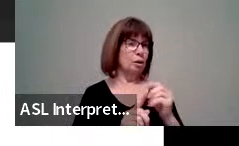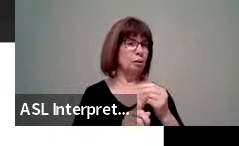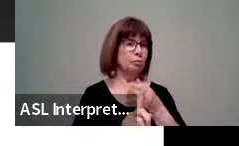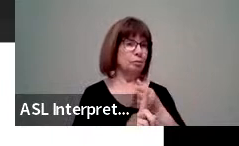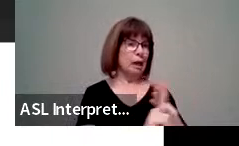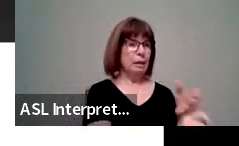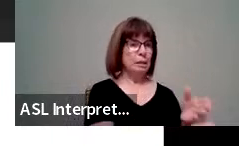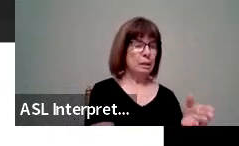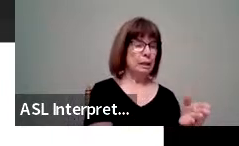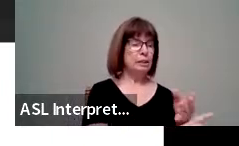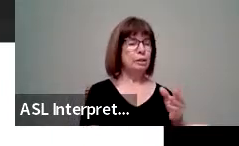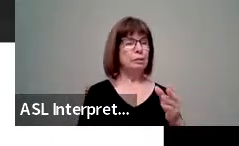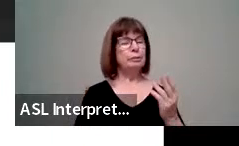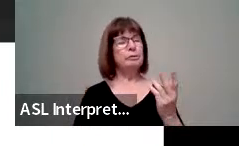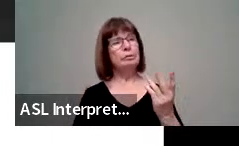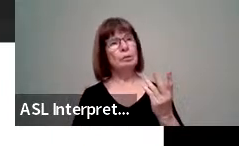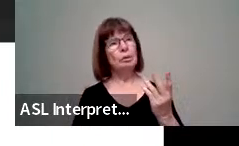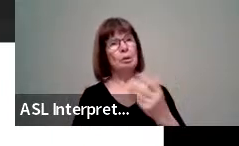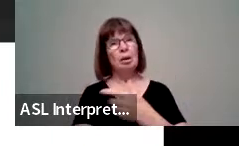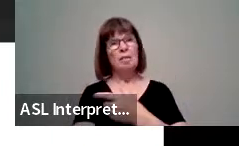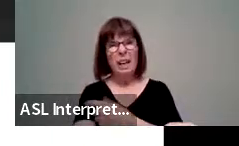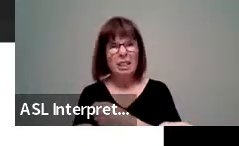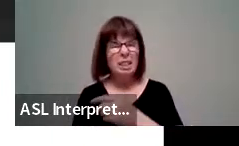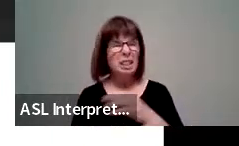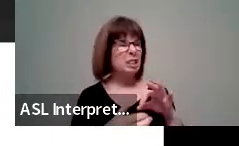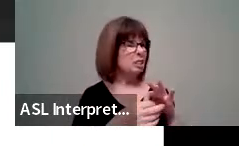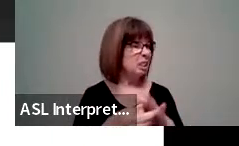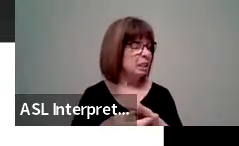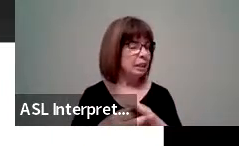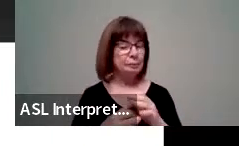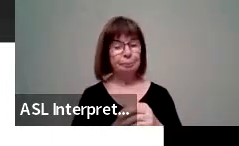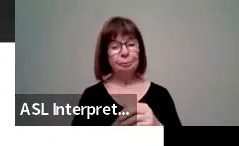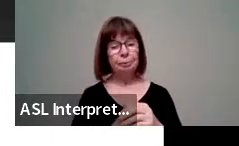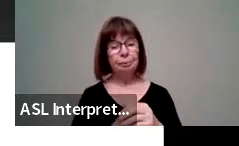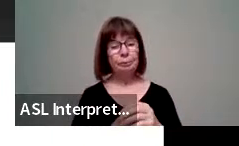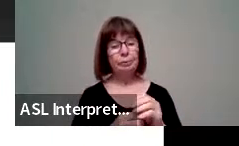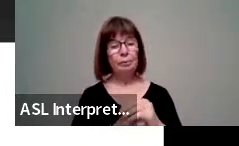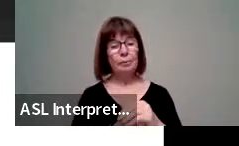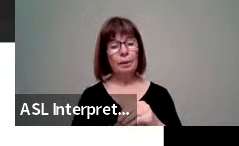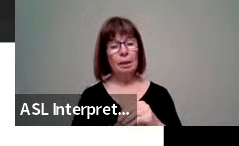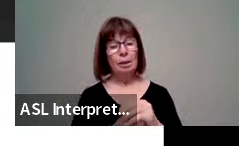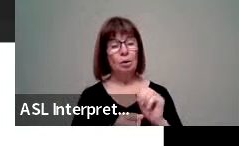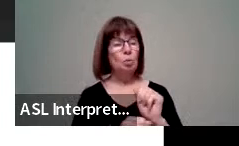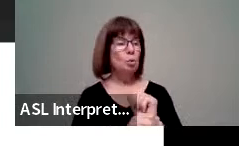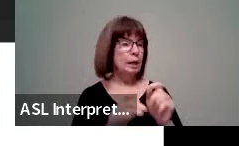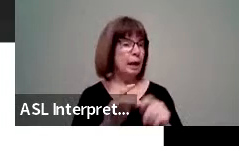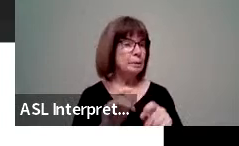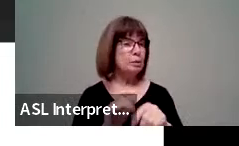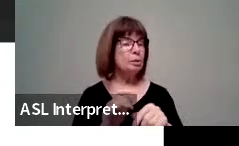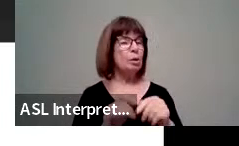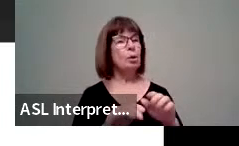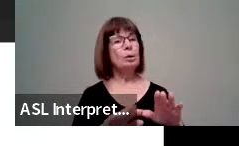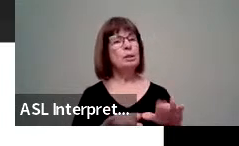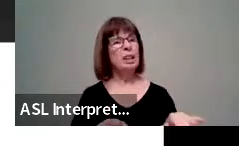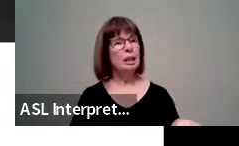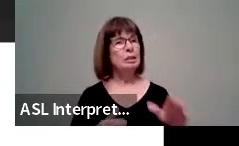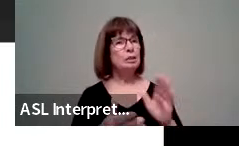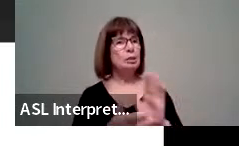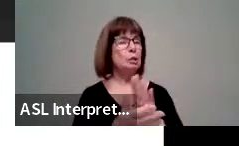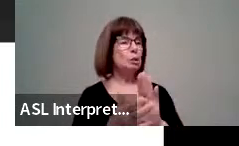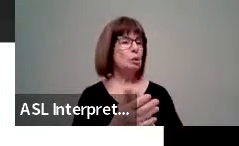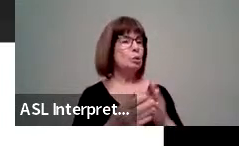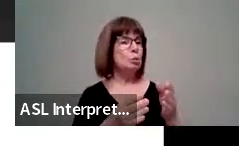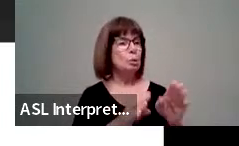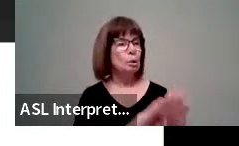quarantine, vaccination related work absences, or child's school closures or